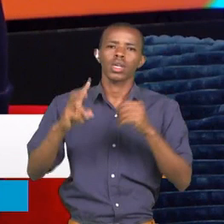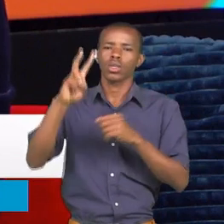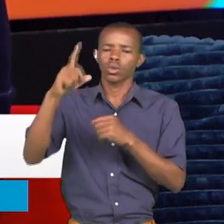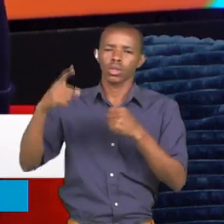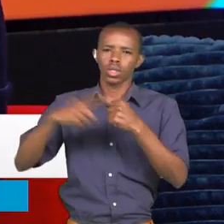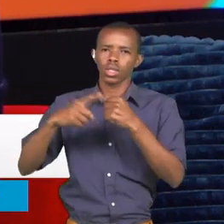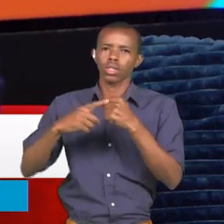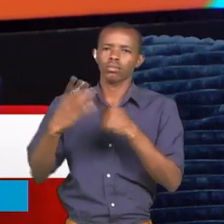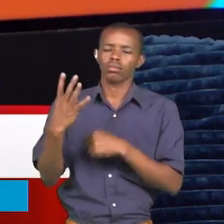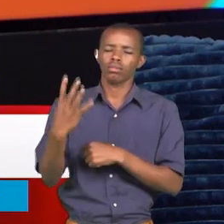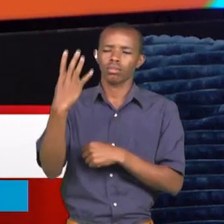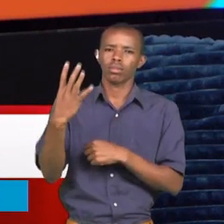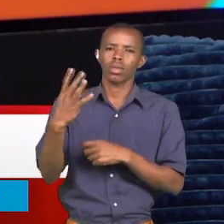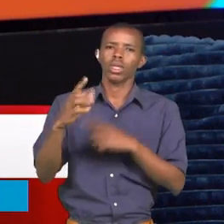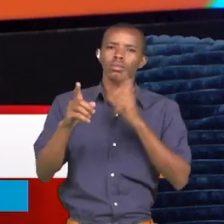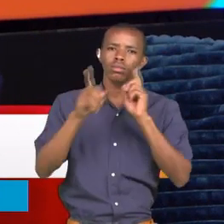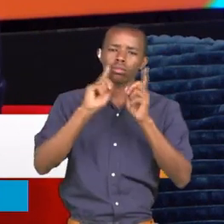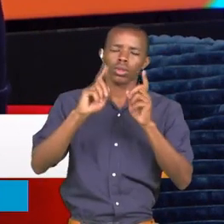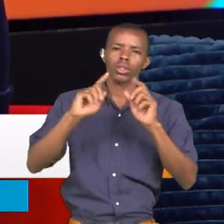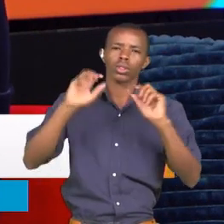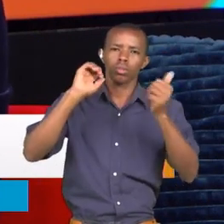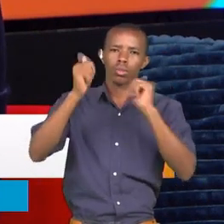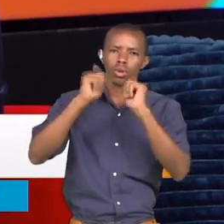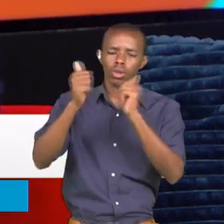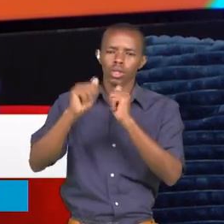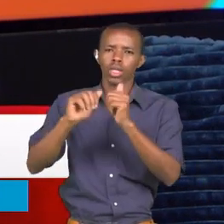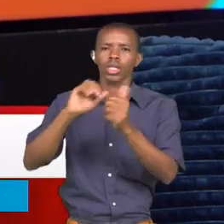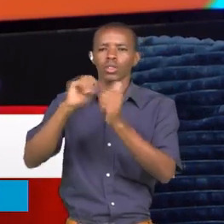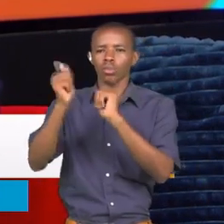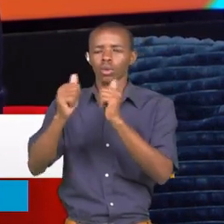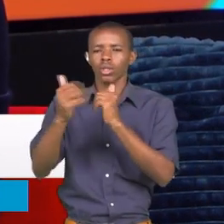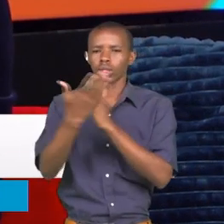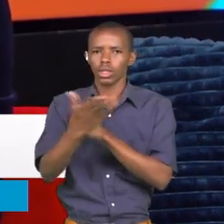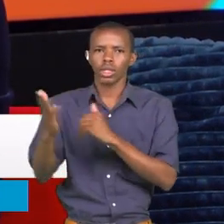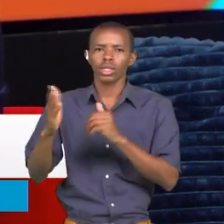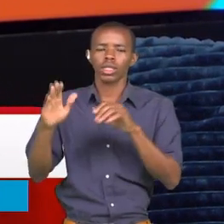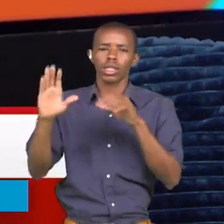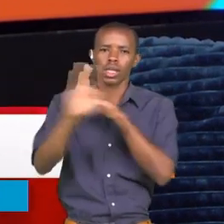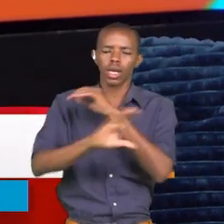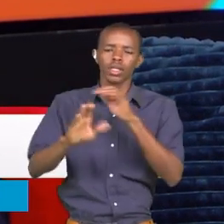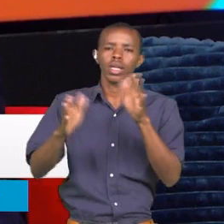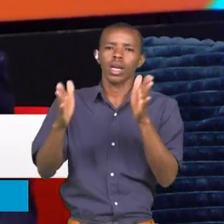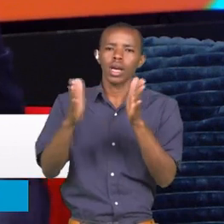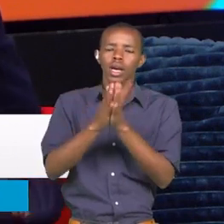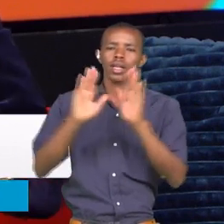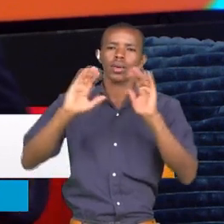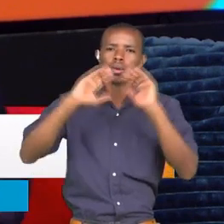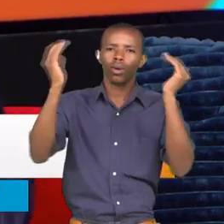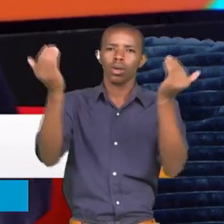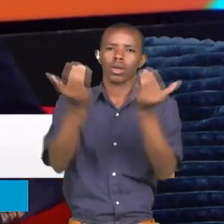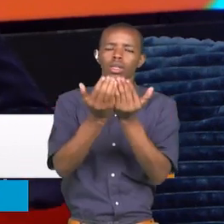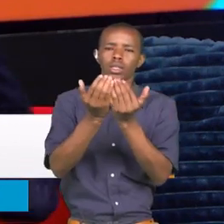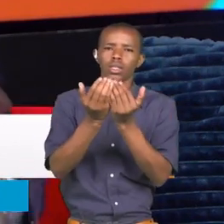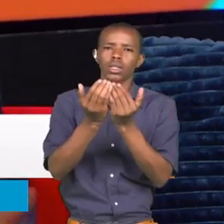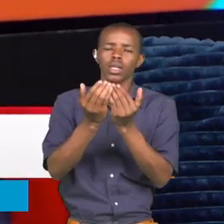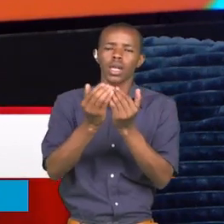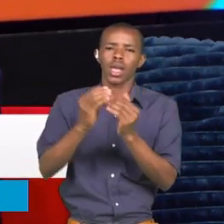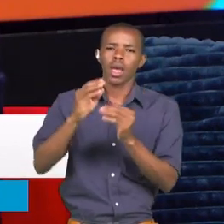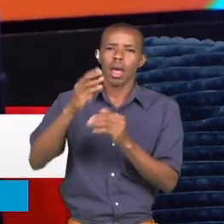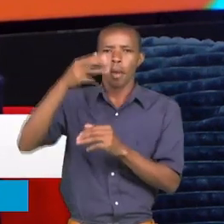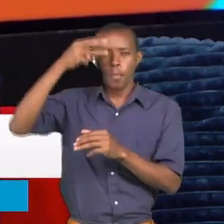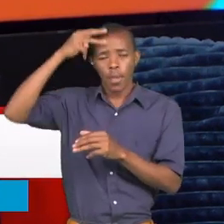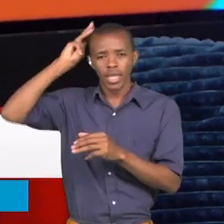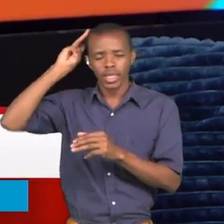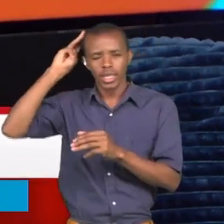course, we just want to talk about the sports personalities, sports brands in this country, and of course, all over the world. We have the likes of Messi, Ronaldo, who